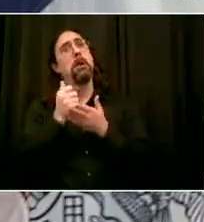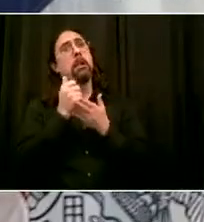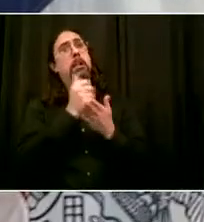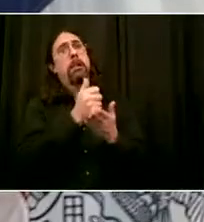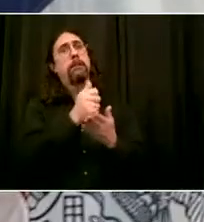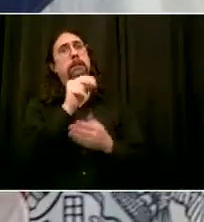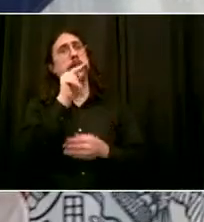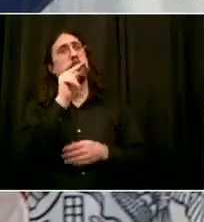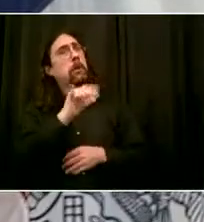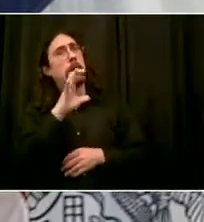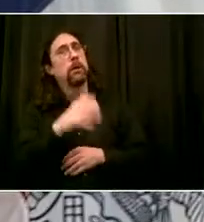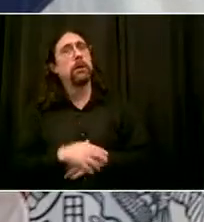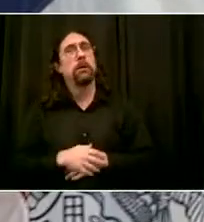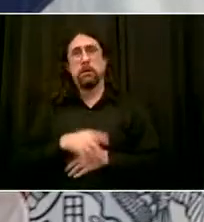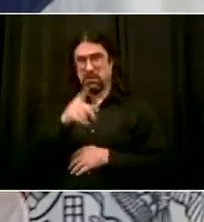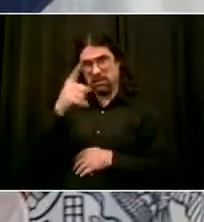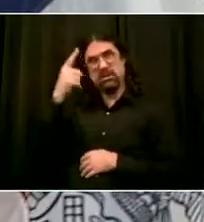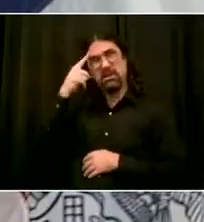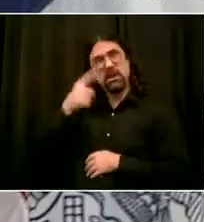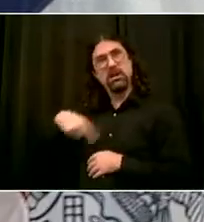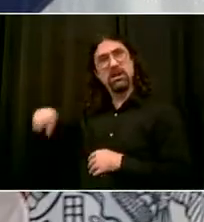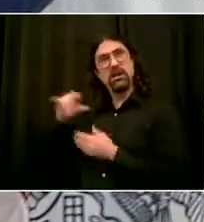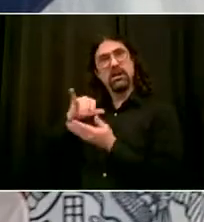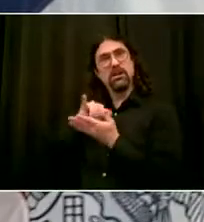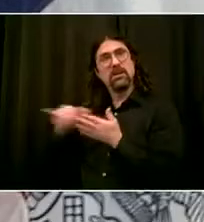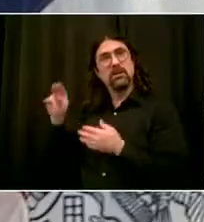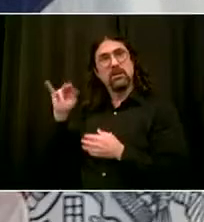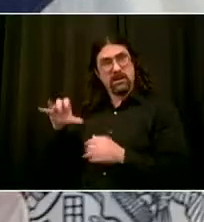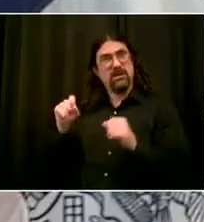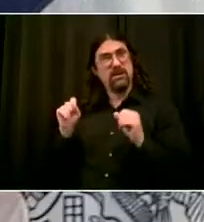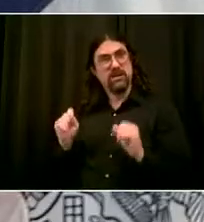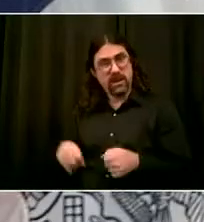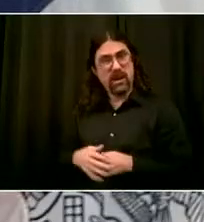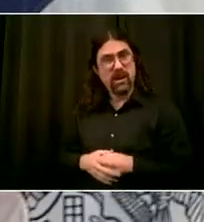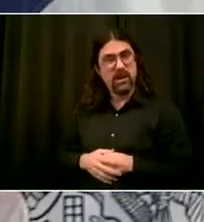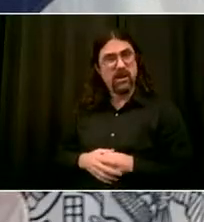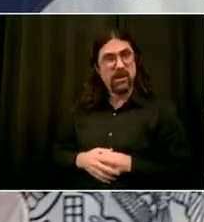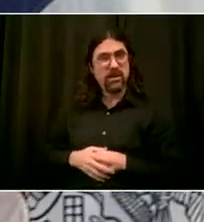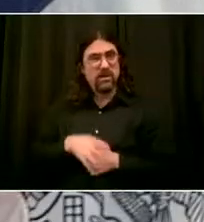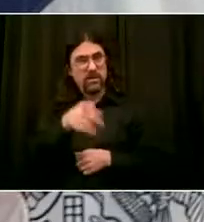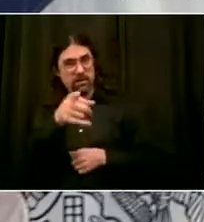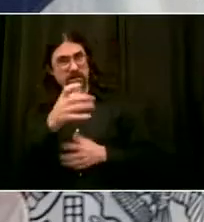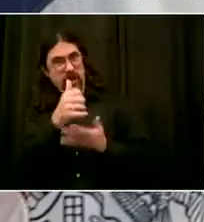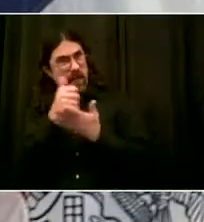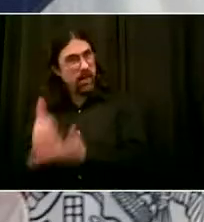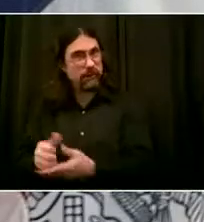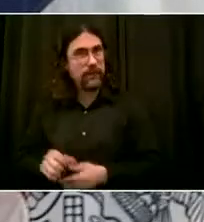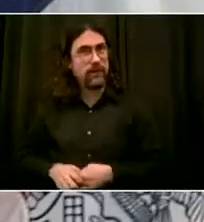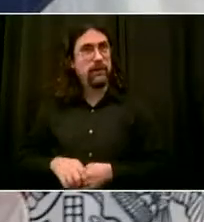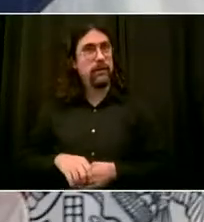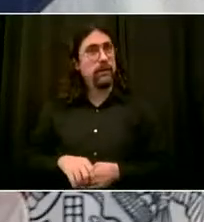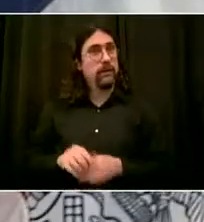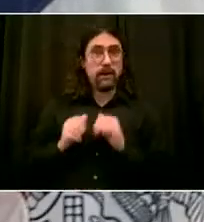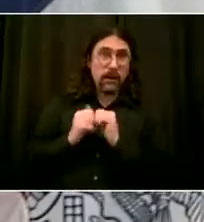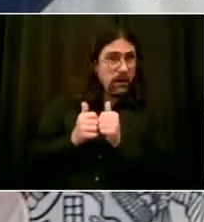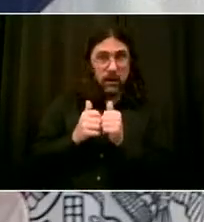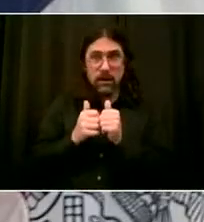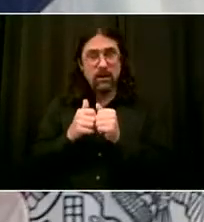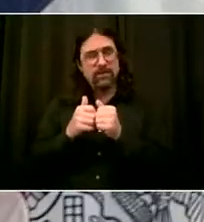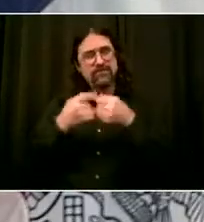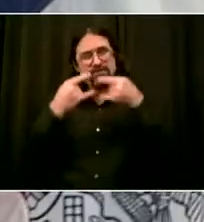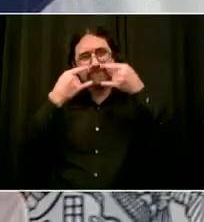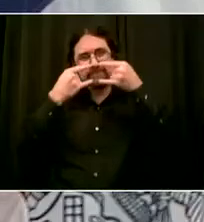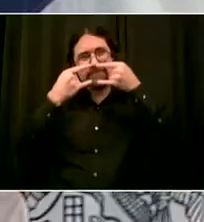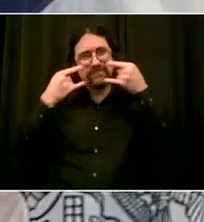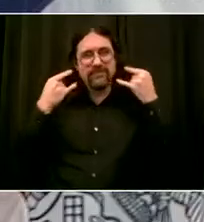comes down to this as always wearing this mask consistently and practicing social distancing but also the choice we all have to make